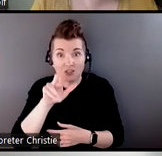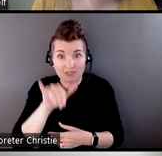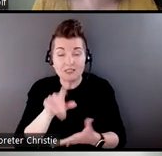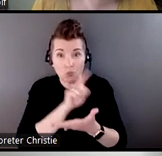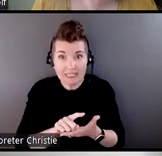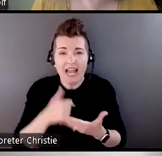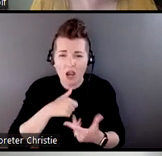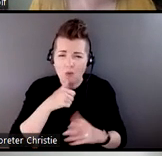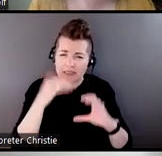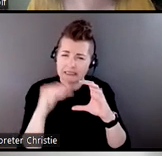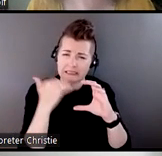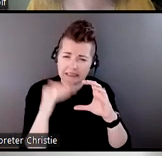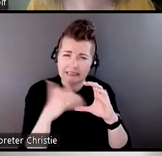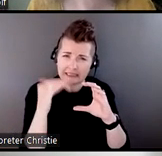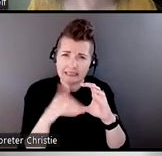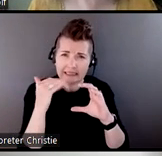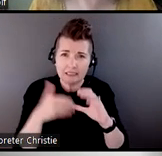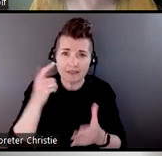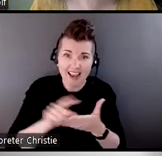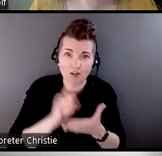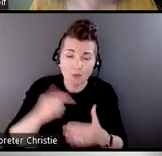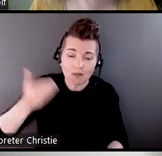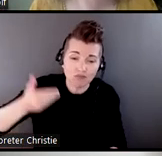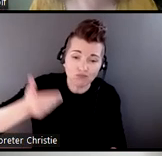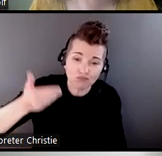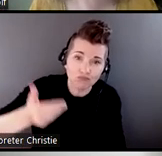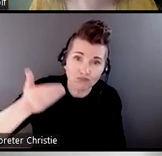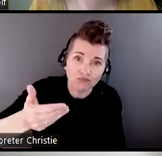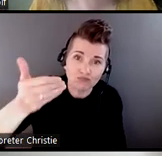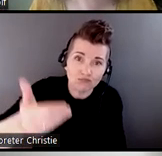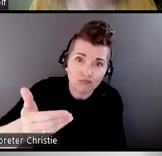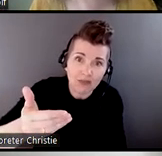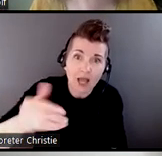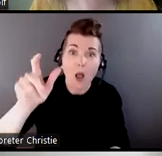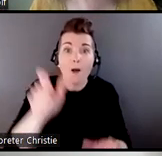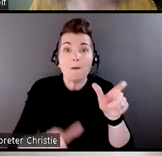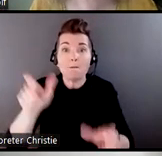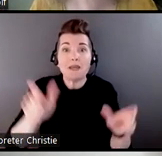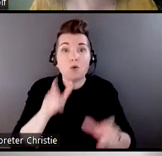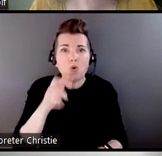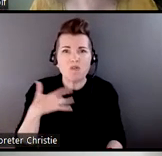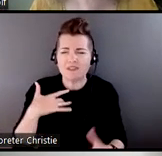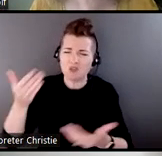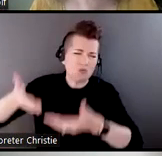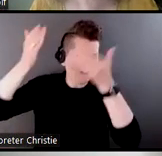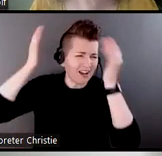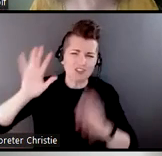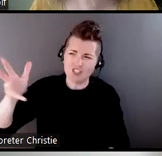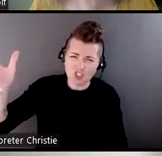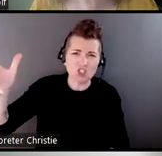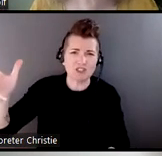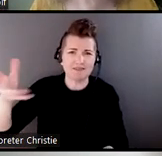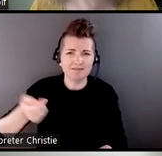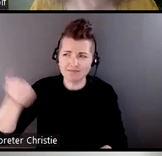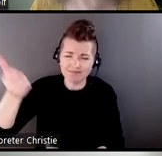email list who expressed an interest, and have the people who feel it's too much unsubscribe.